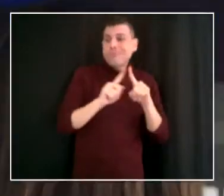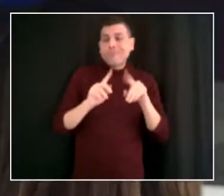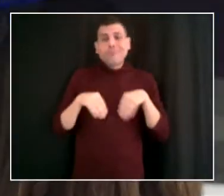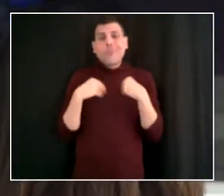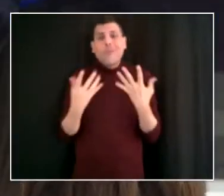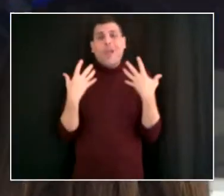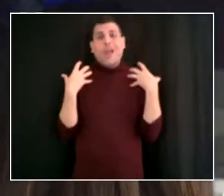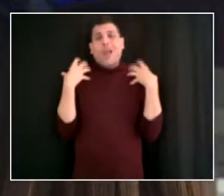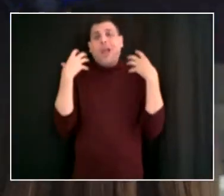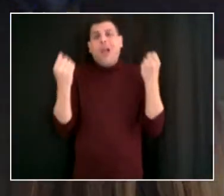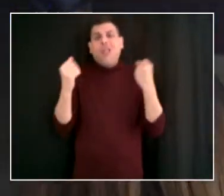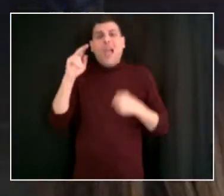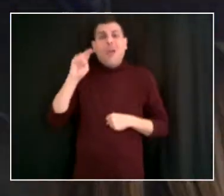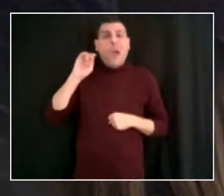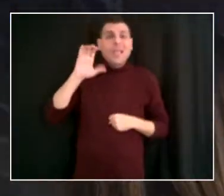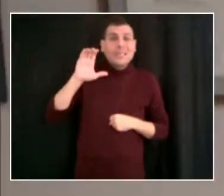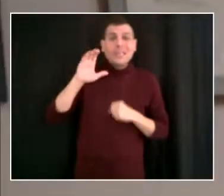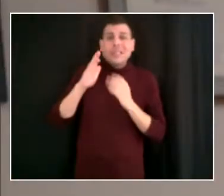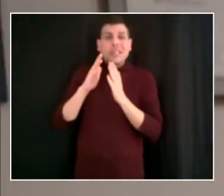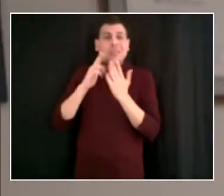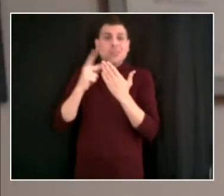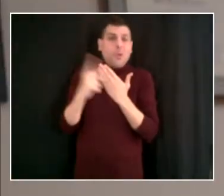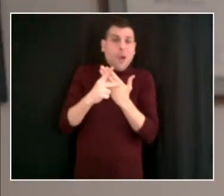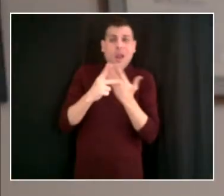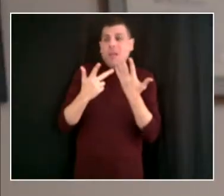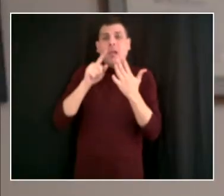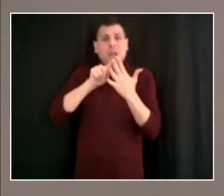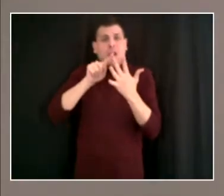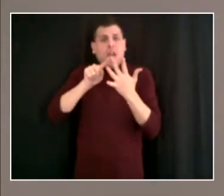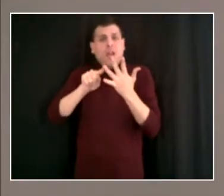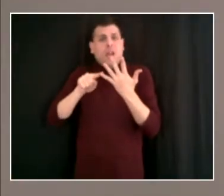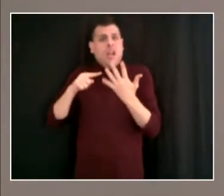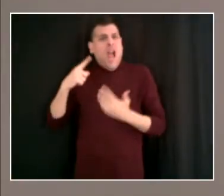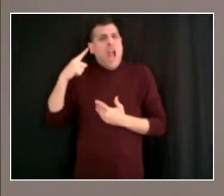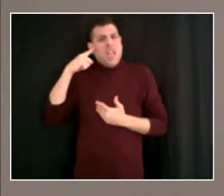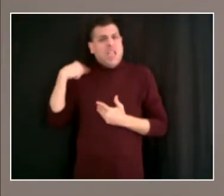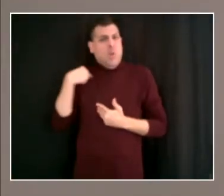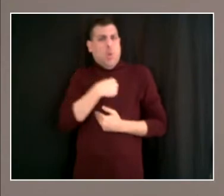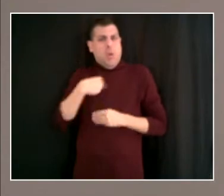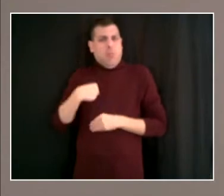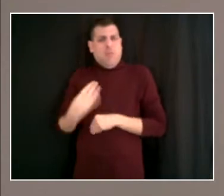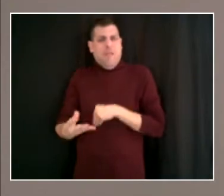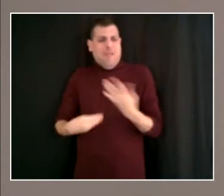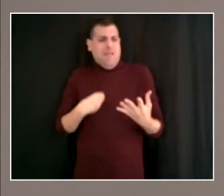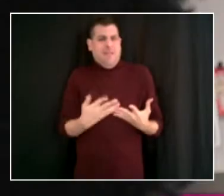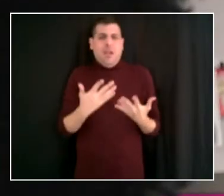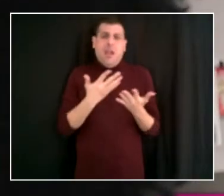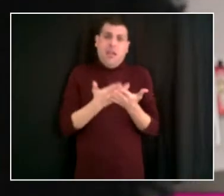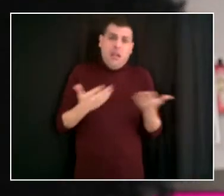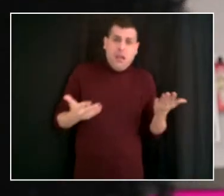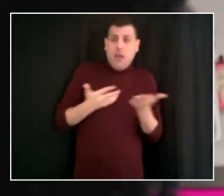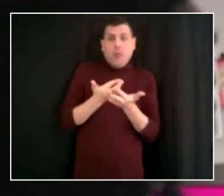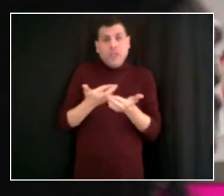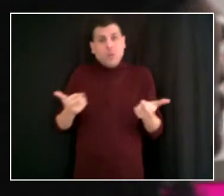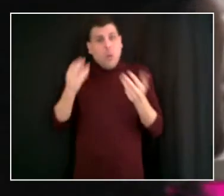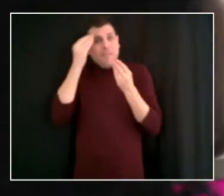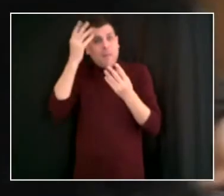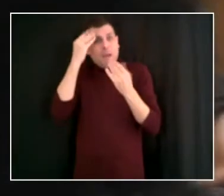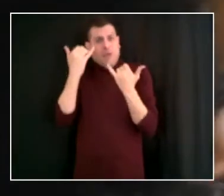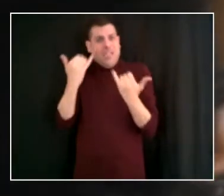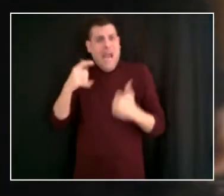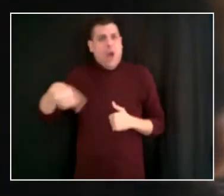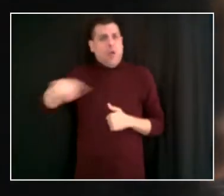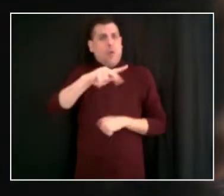initiative, it's just shifted culture. I think patients have become advocates for their own health. They want to partner with